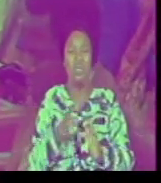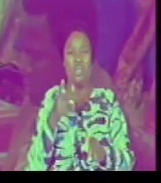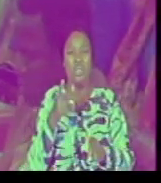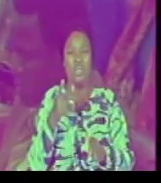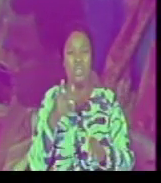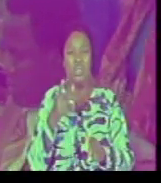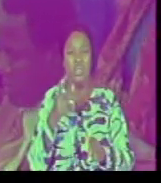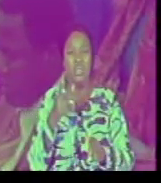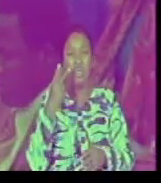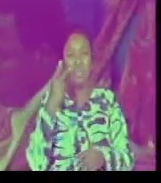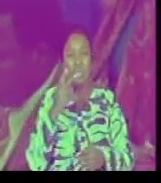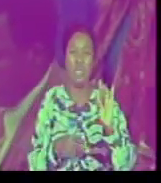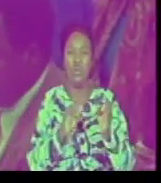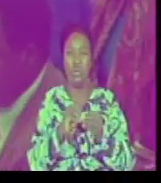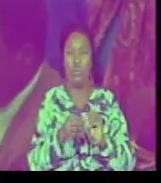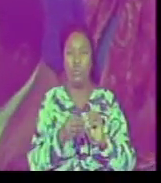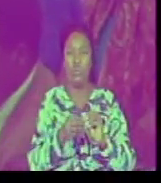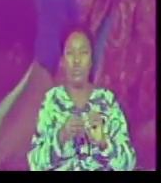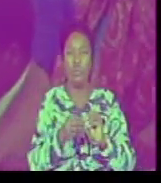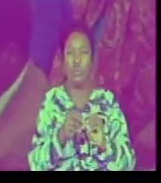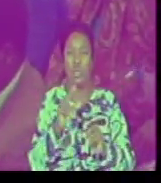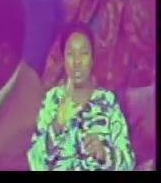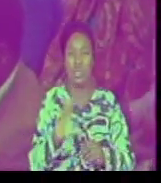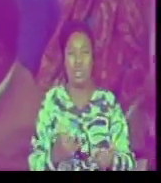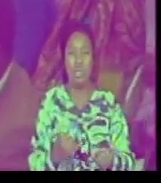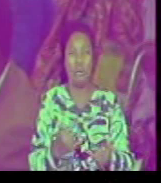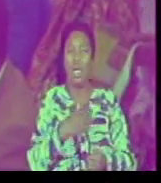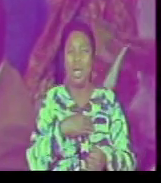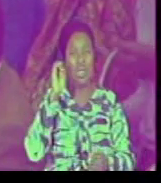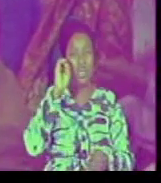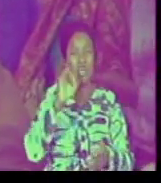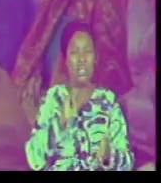3. And he that shows mercy with